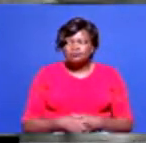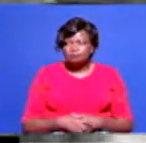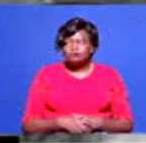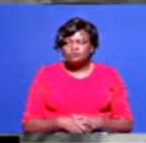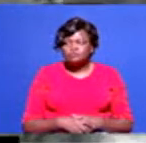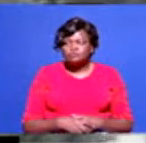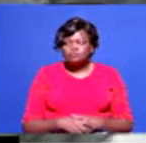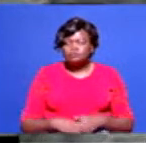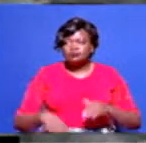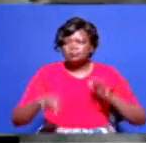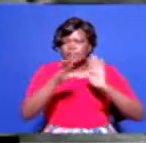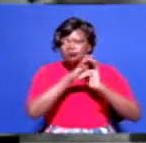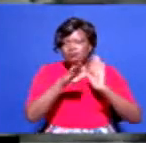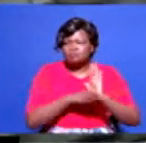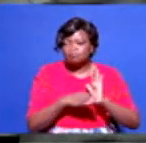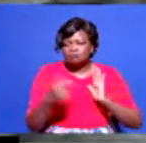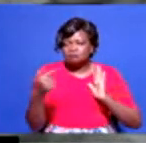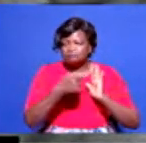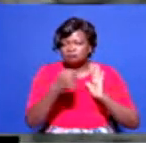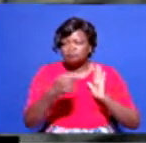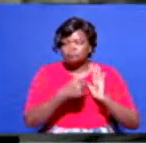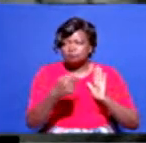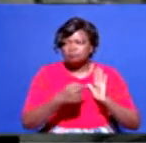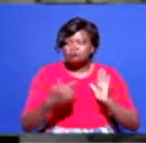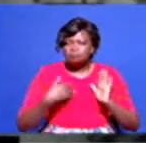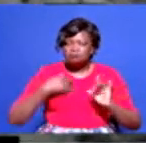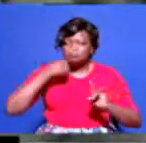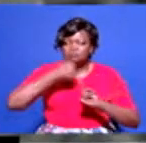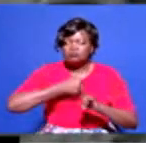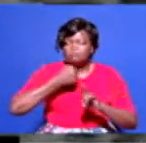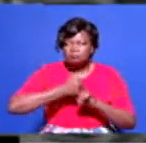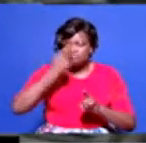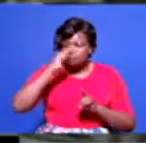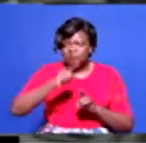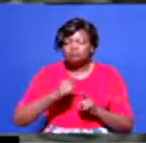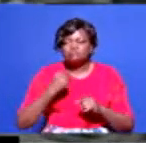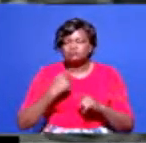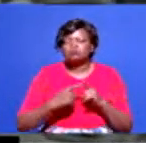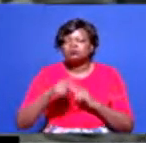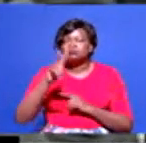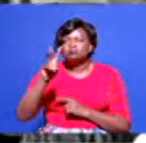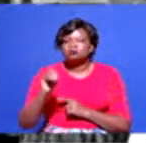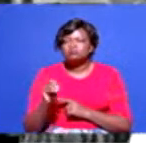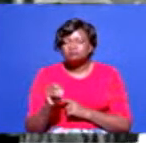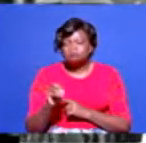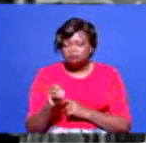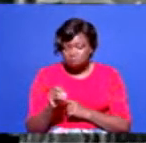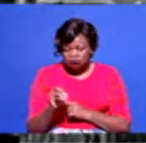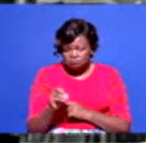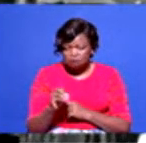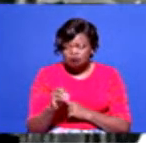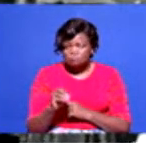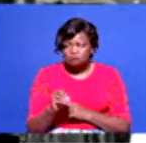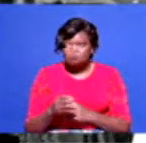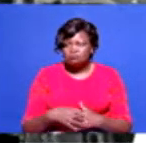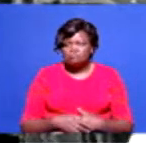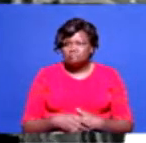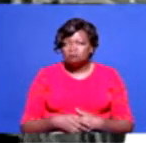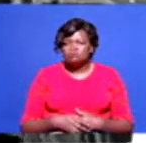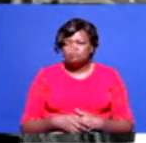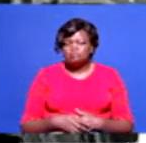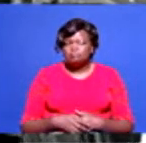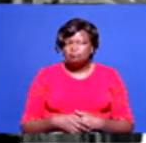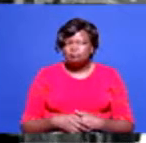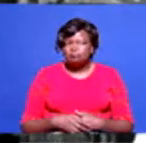Katiba hii tumekuwa tukipigania for 20 years, miaka 20. Regina Manyara reporting for